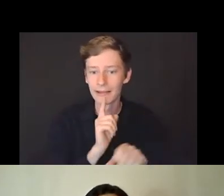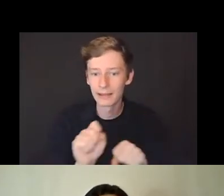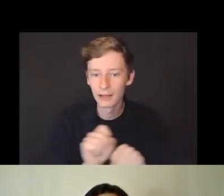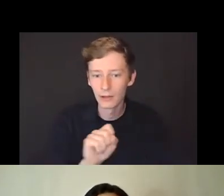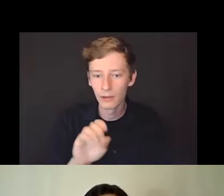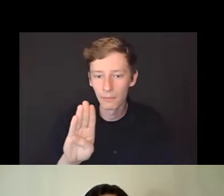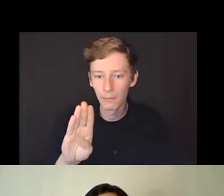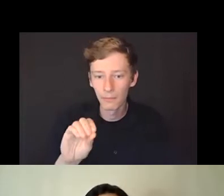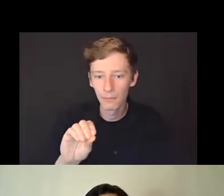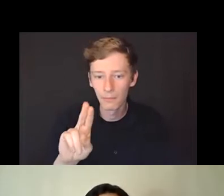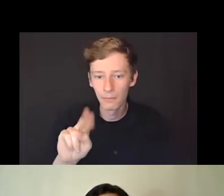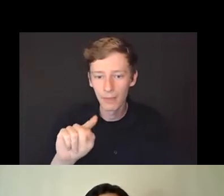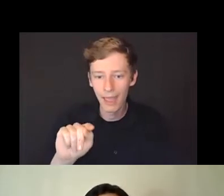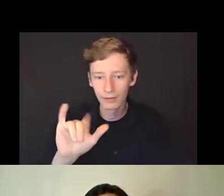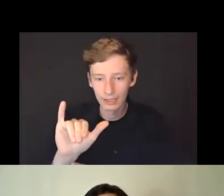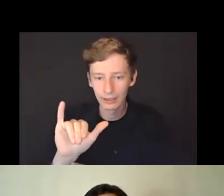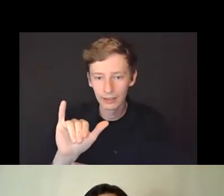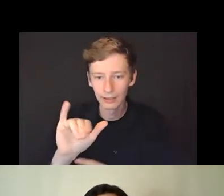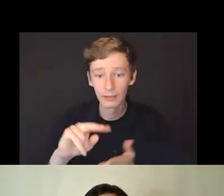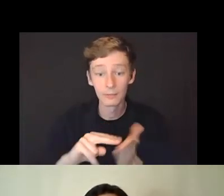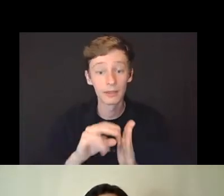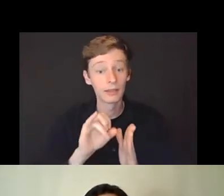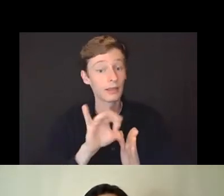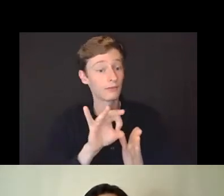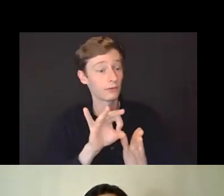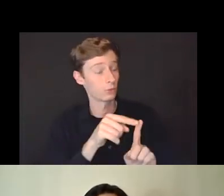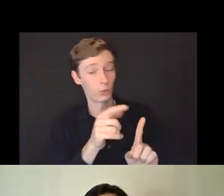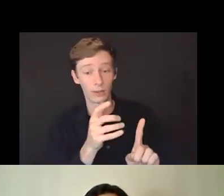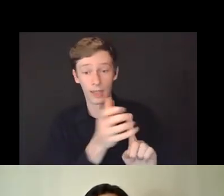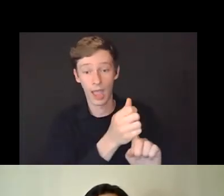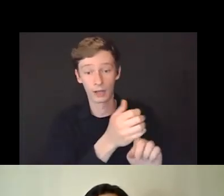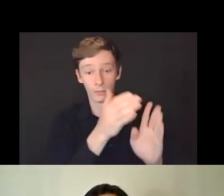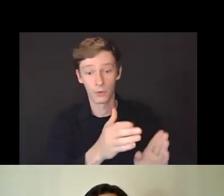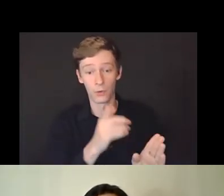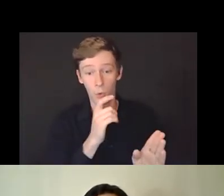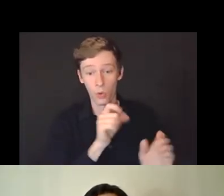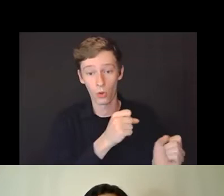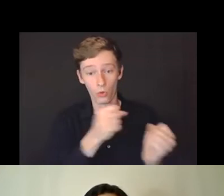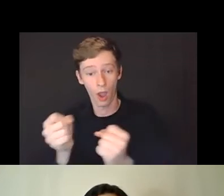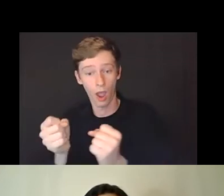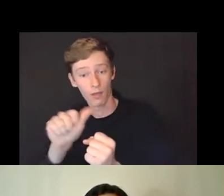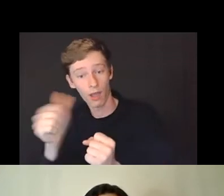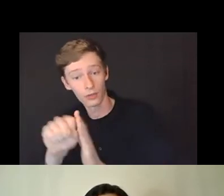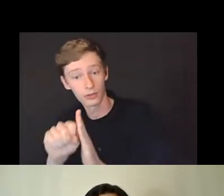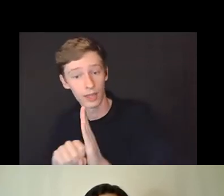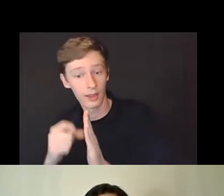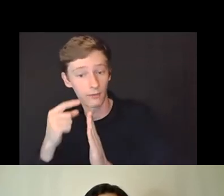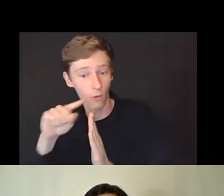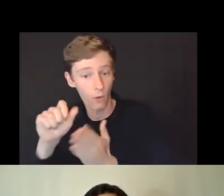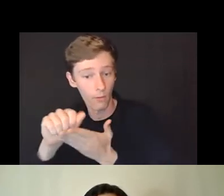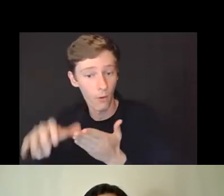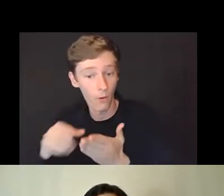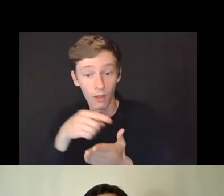on individuals that leave a state that has banned abortion to seek abortion in a state that has codified or has legalized it,